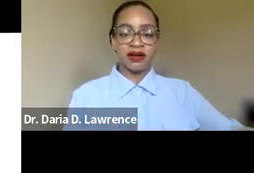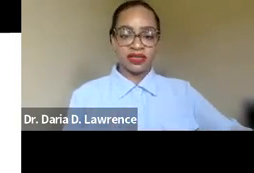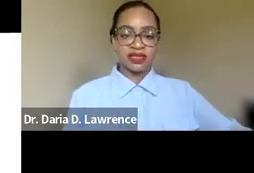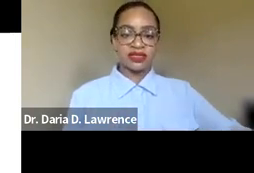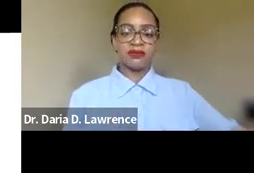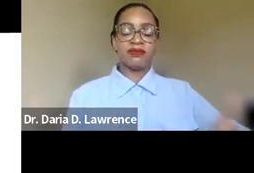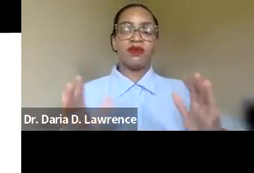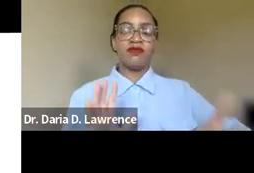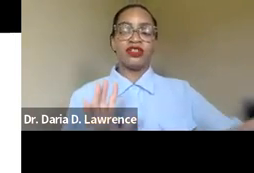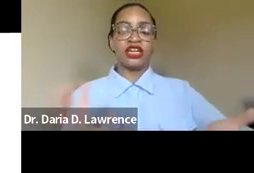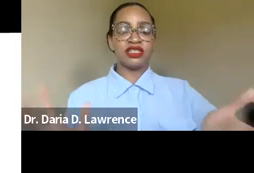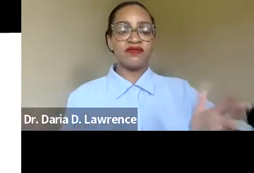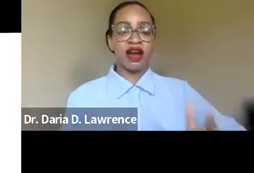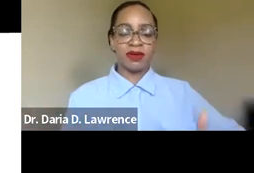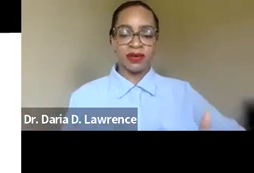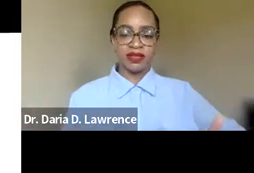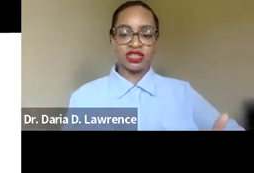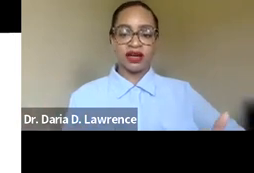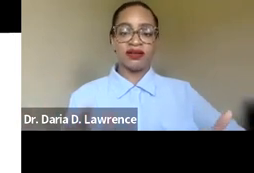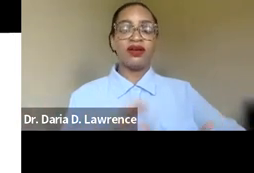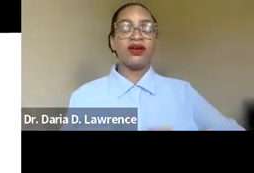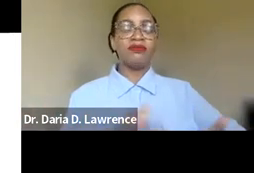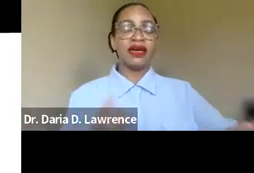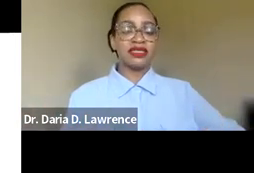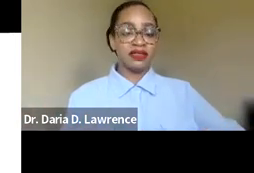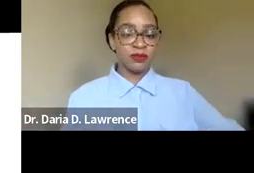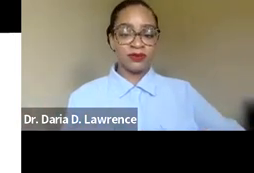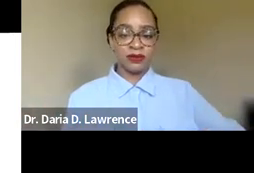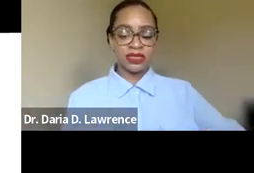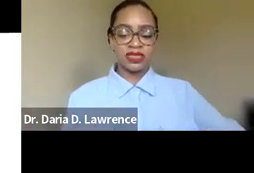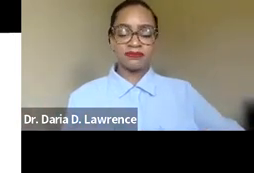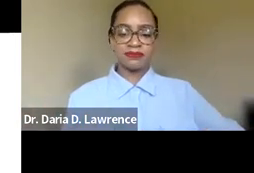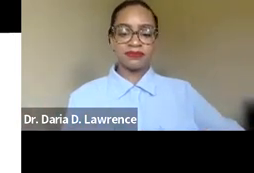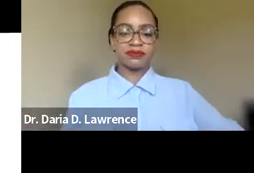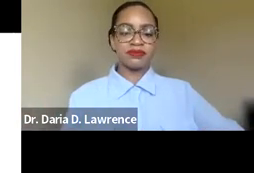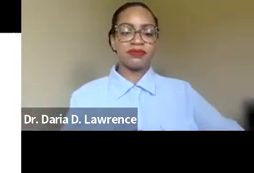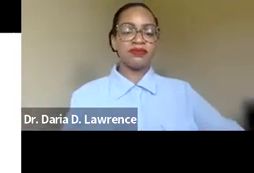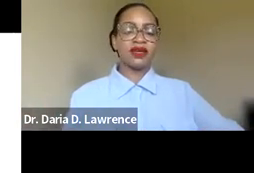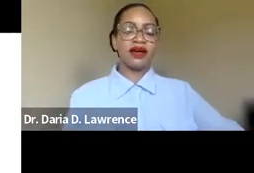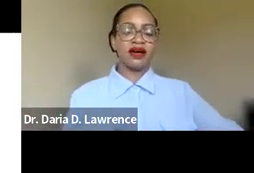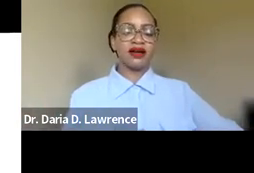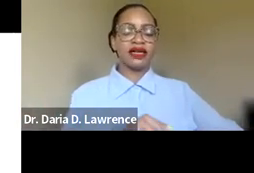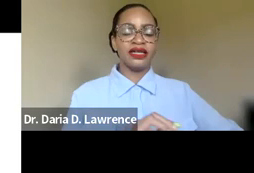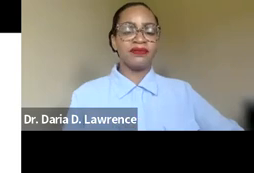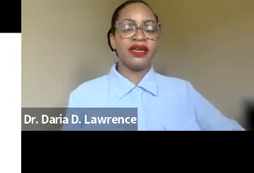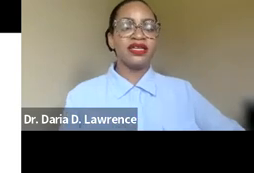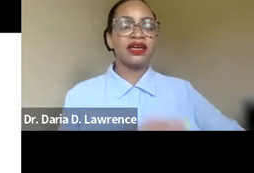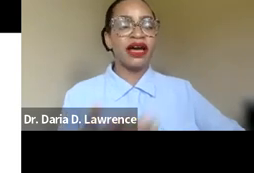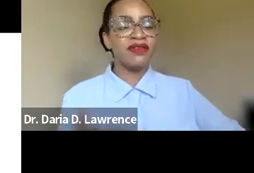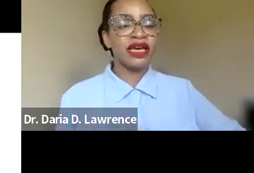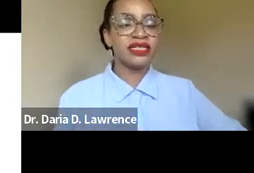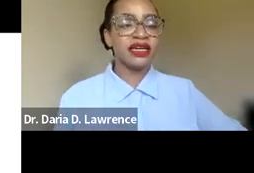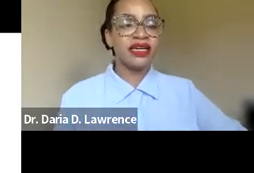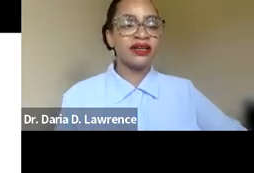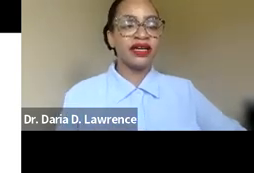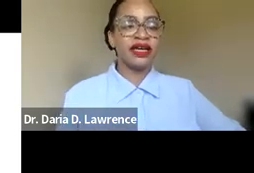simply a part of the system. If we change the environment around the child, we may see a different performance. All right. So I